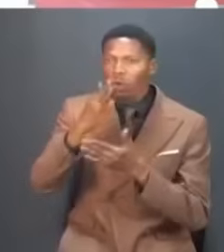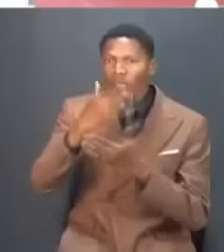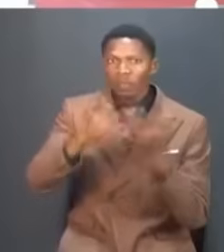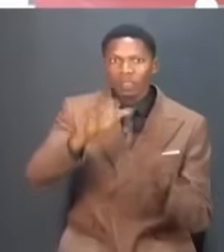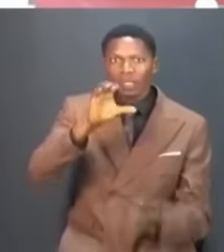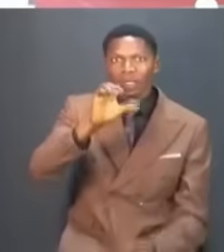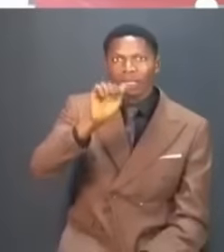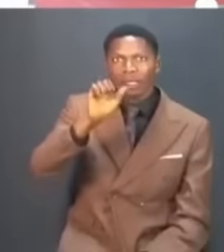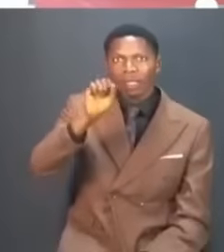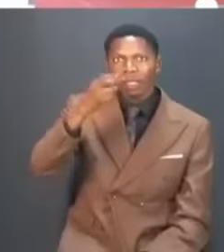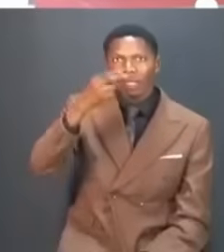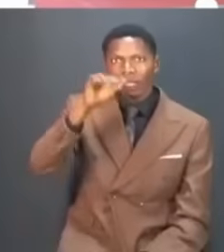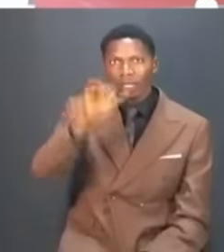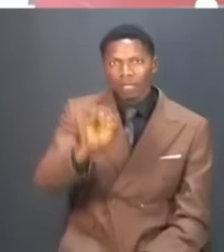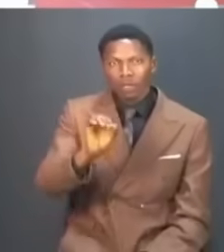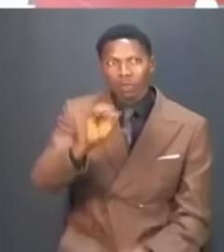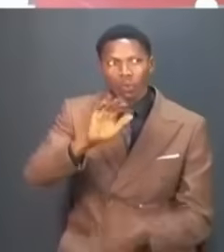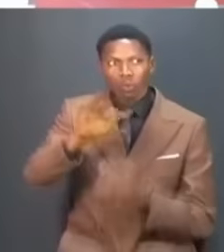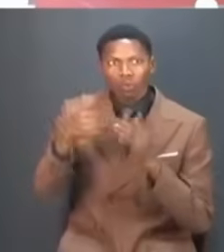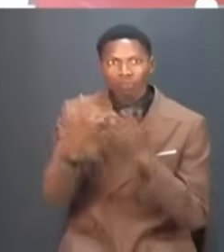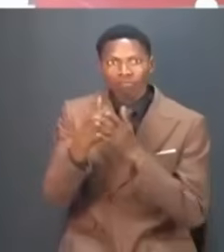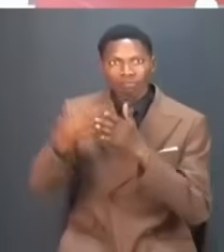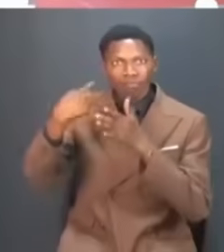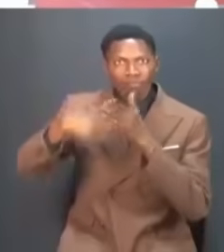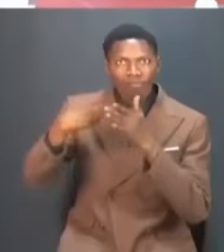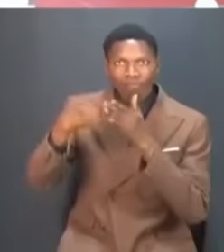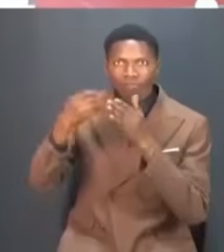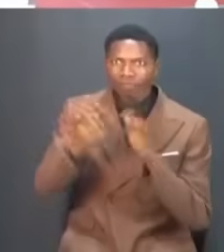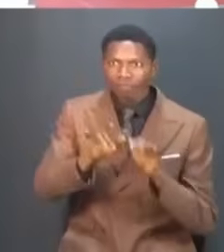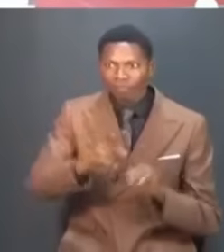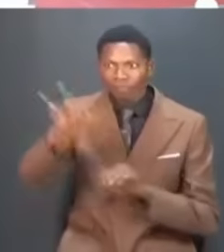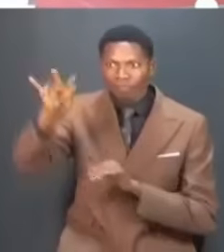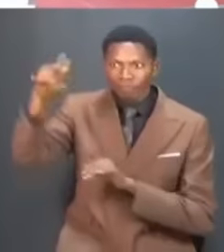impact on the farm gates prices and exports. Thank you.